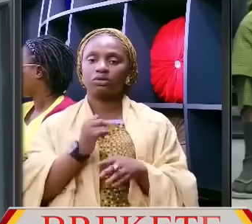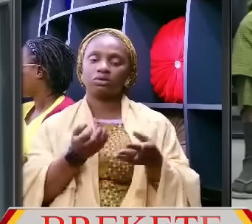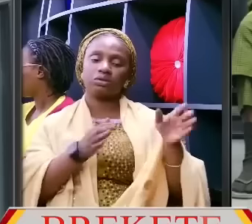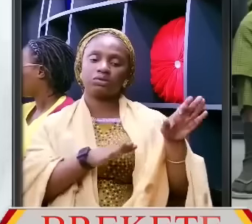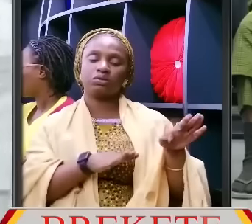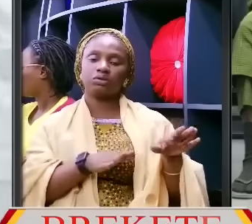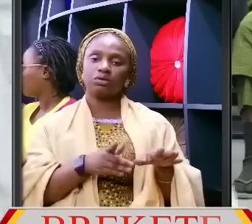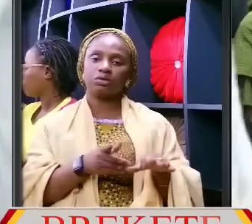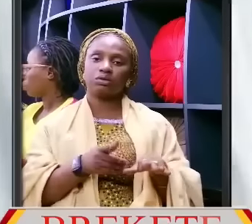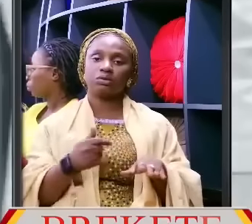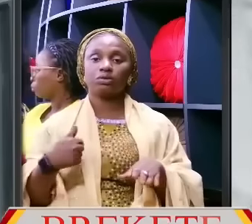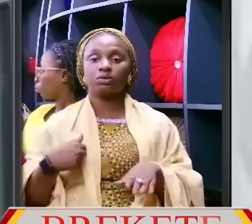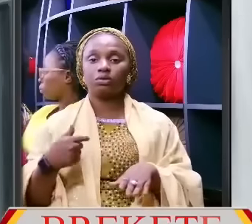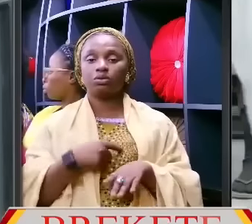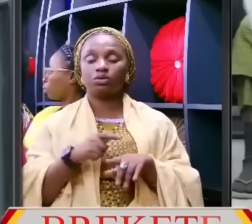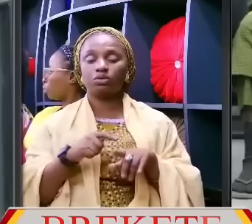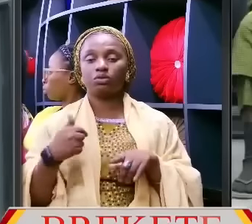the son